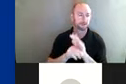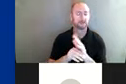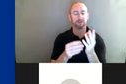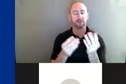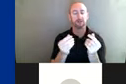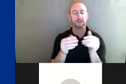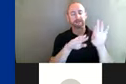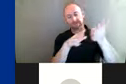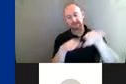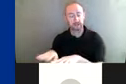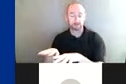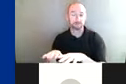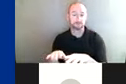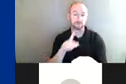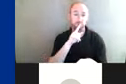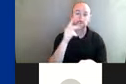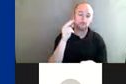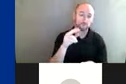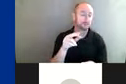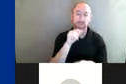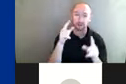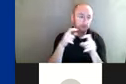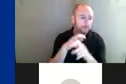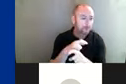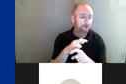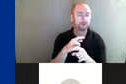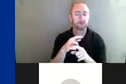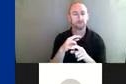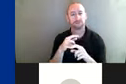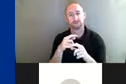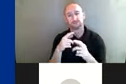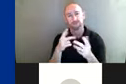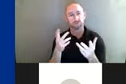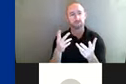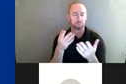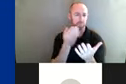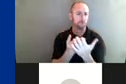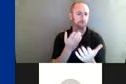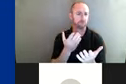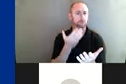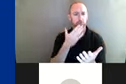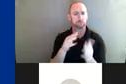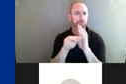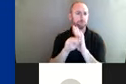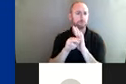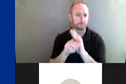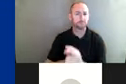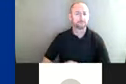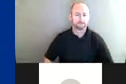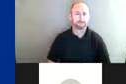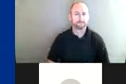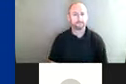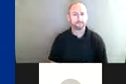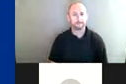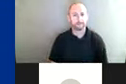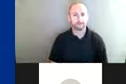that are practical, not terribly complicated, and have been proven to have strong model performance.